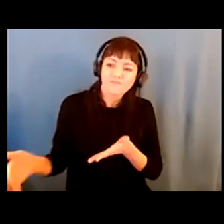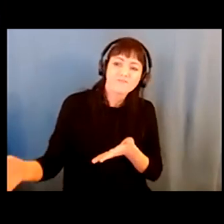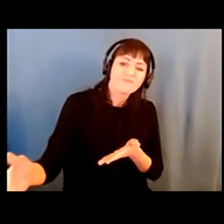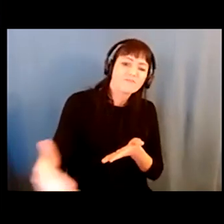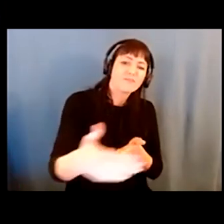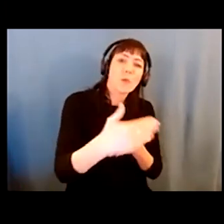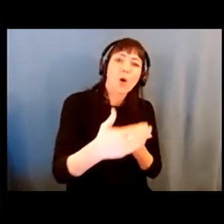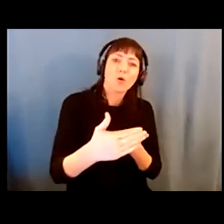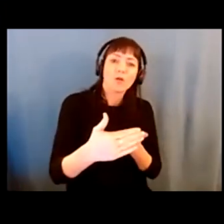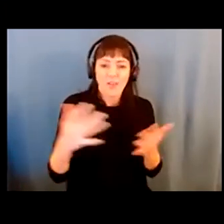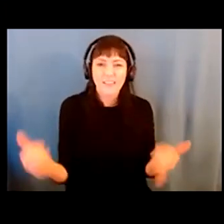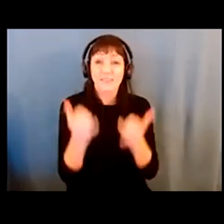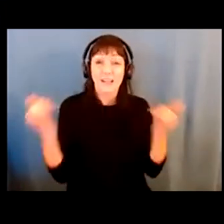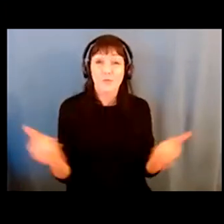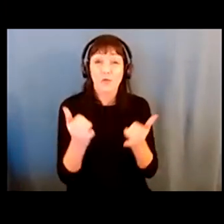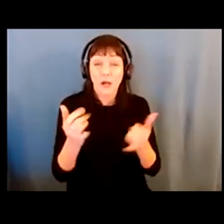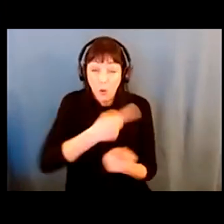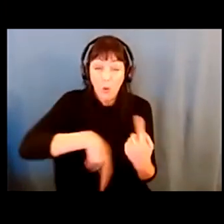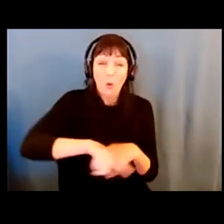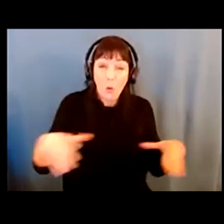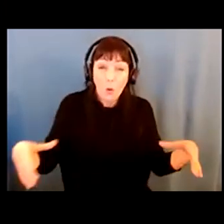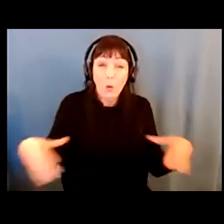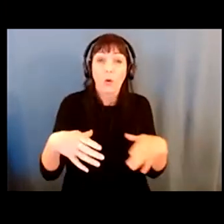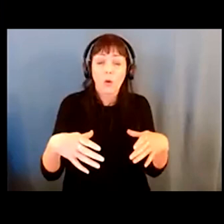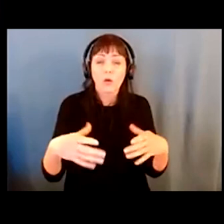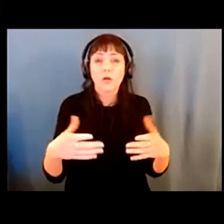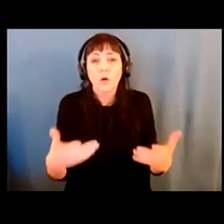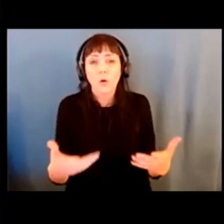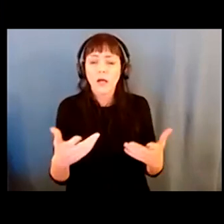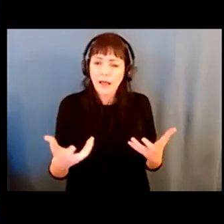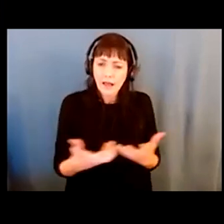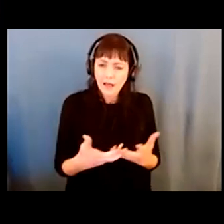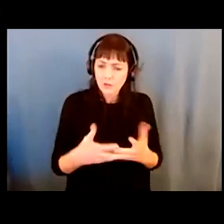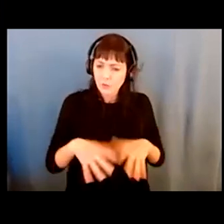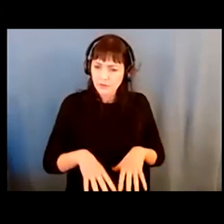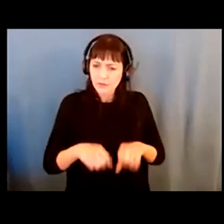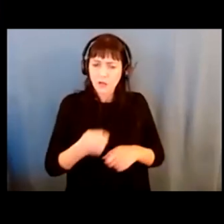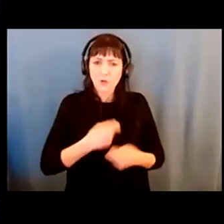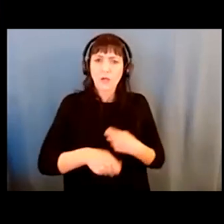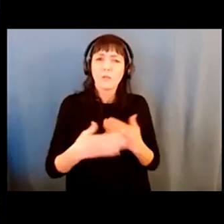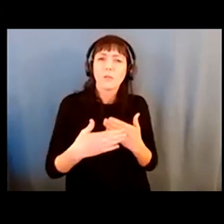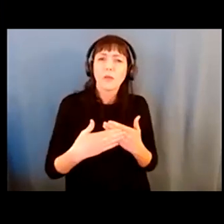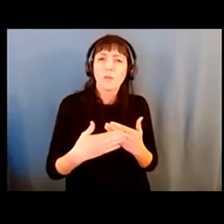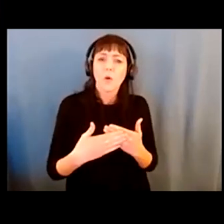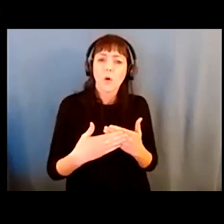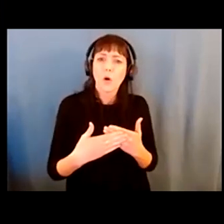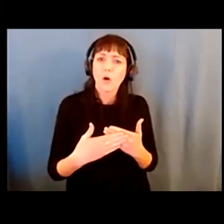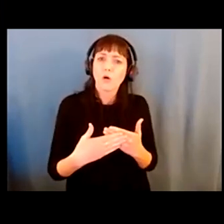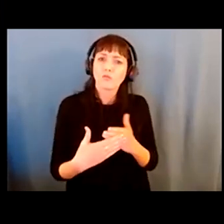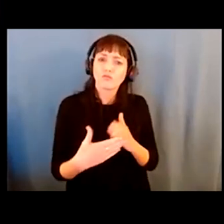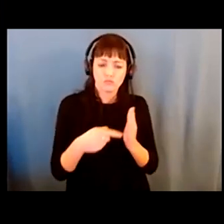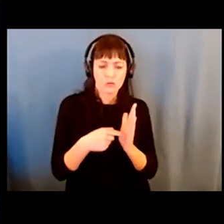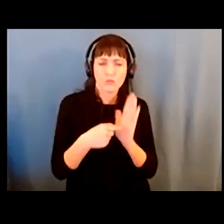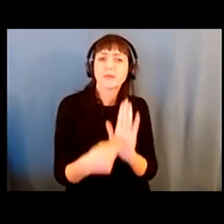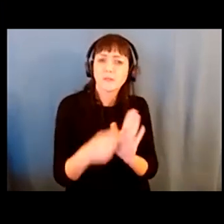how do we start to get more representative? Or do we start to pay disabled experts? And I mean, I'd always